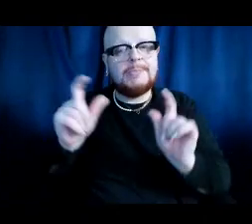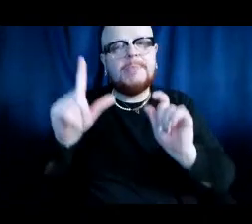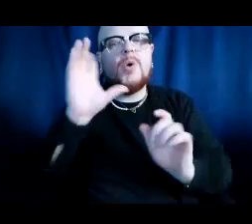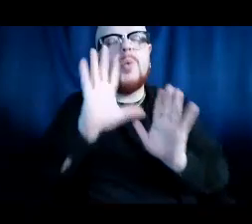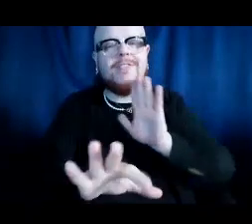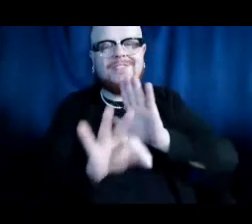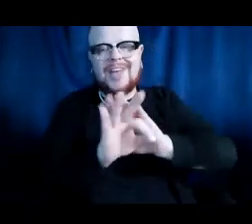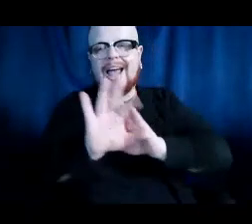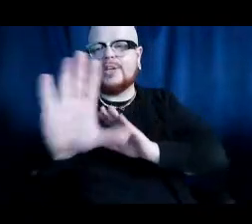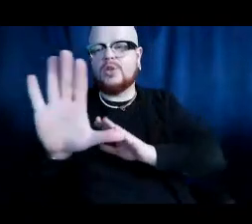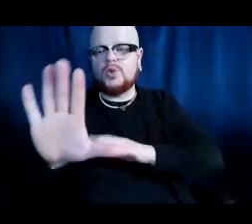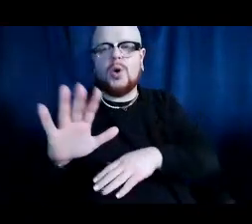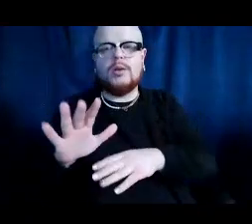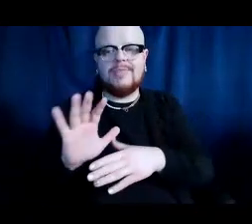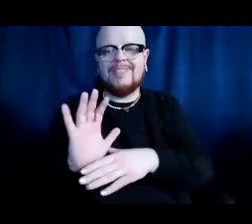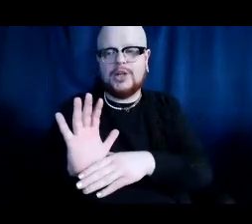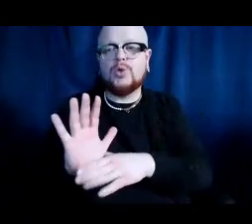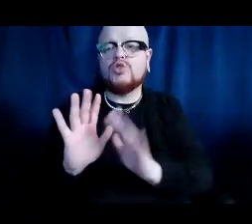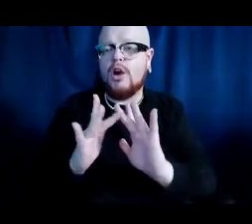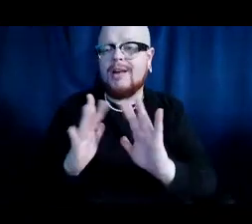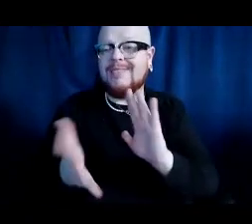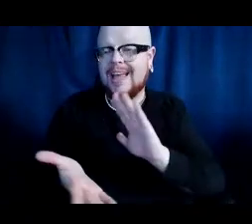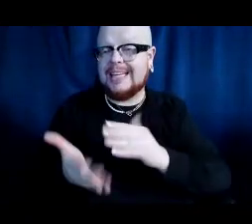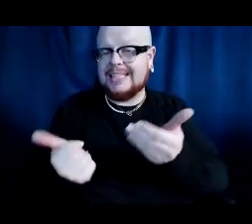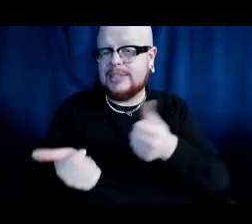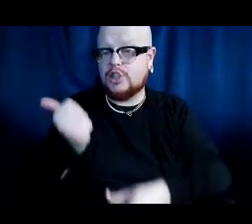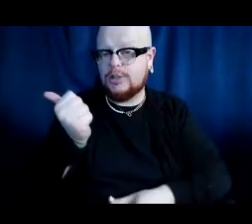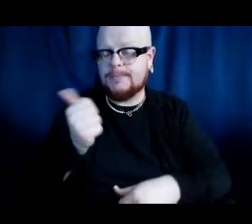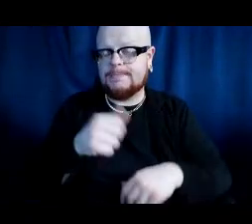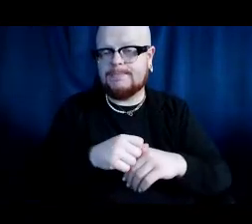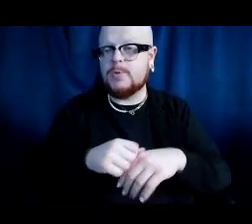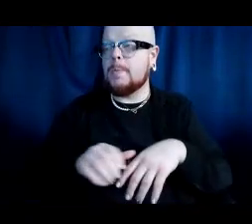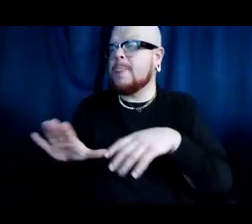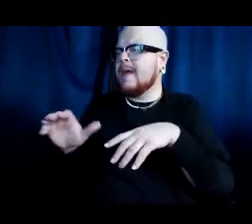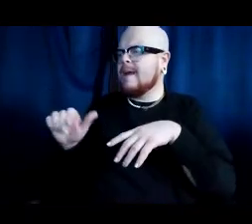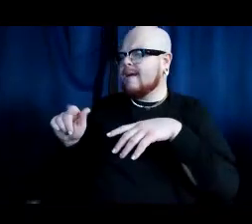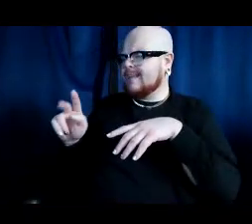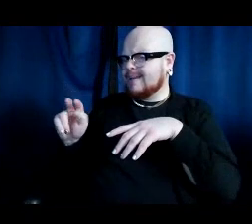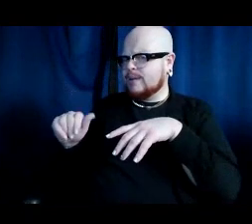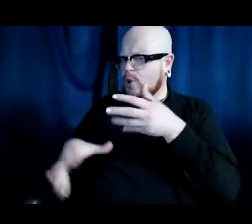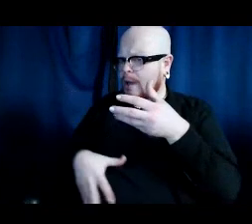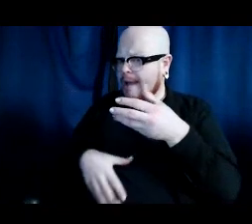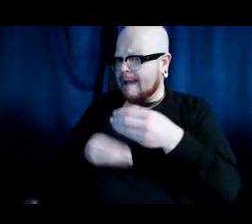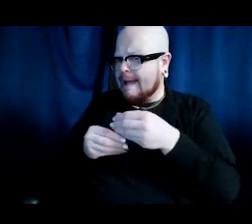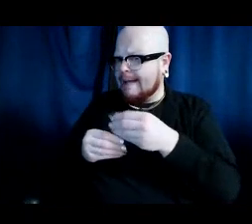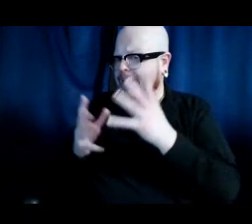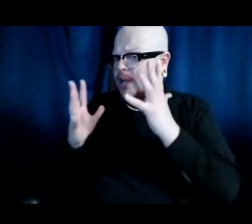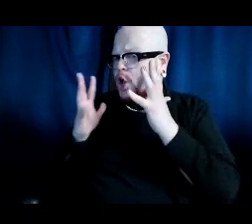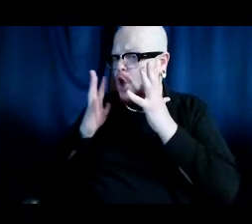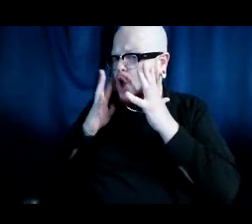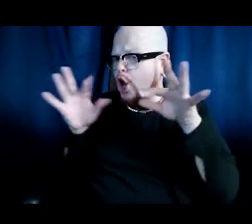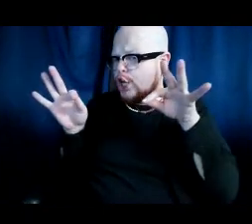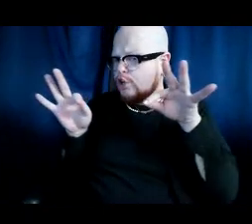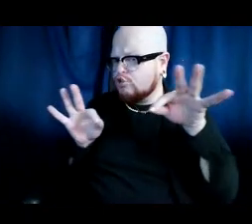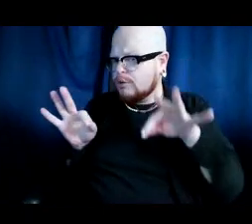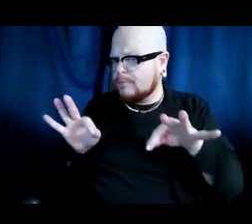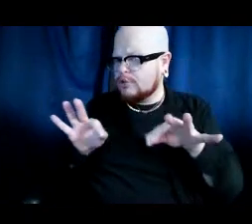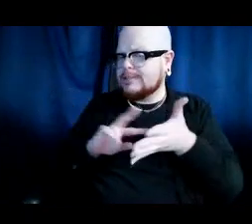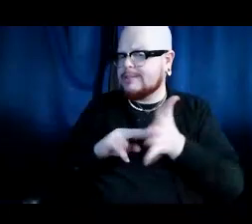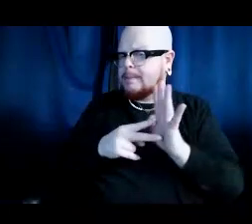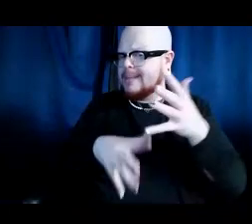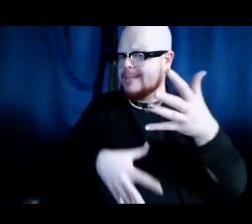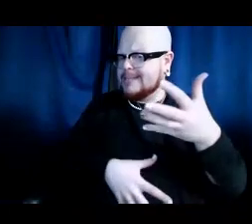Alanna, in addition to captions, adding audio descriptions helps provide brief audio explanations